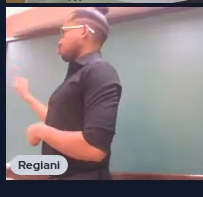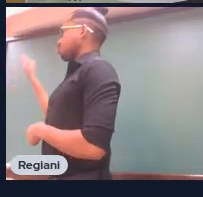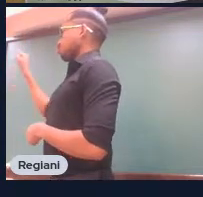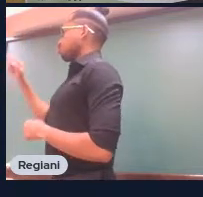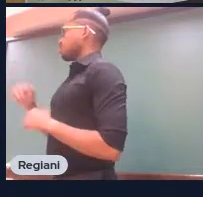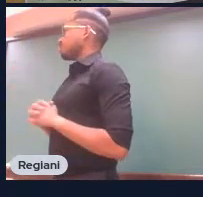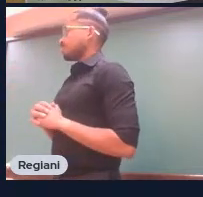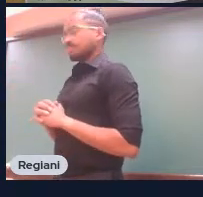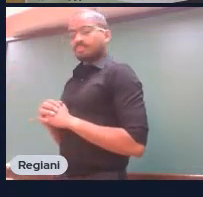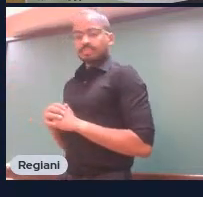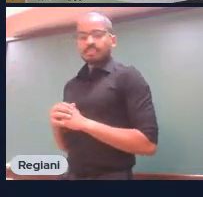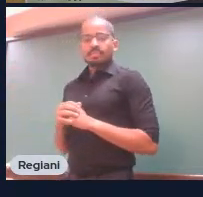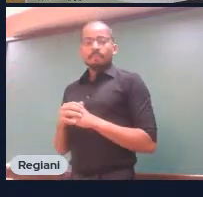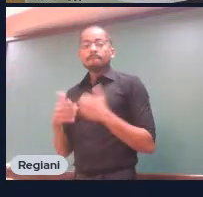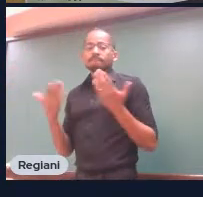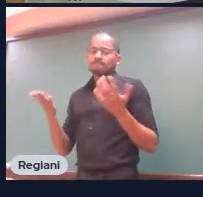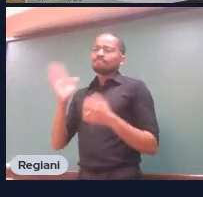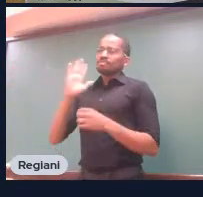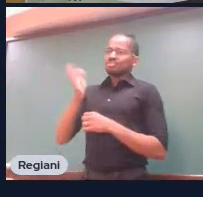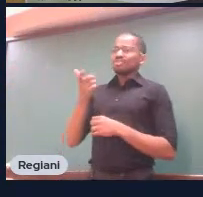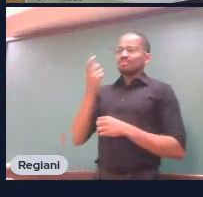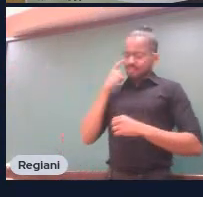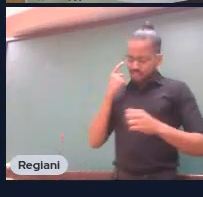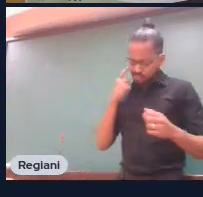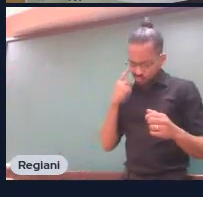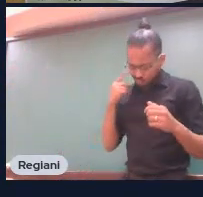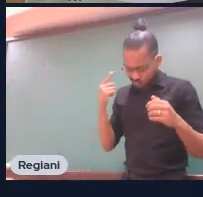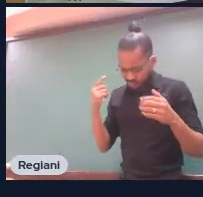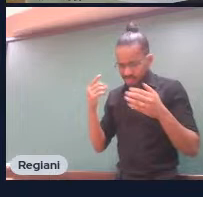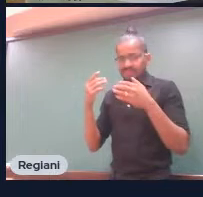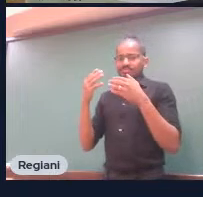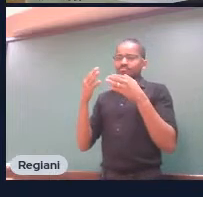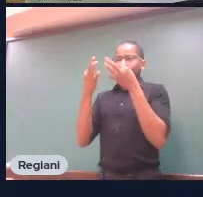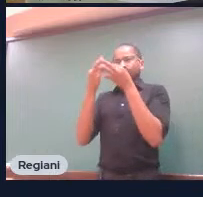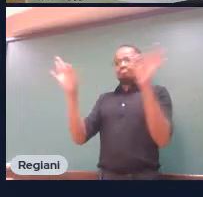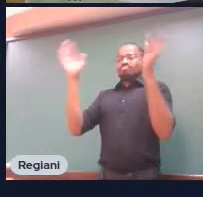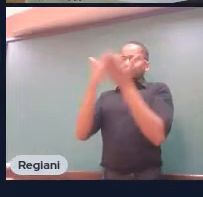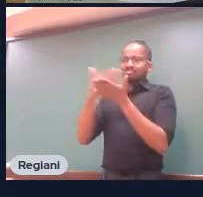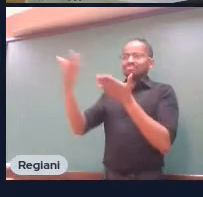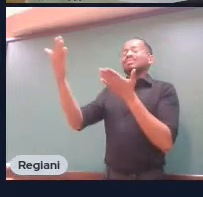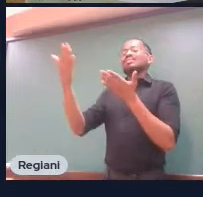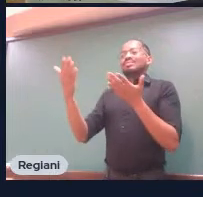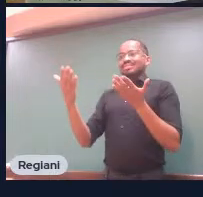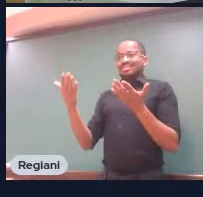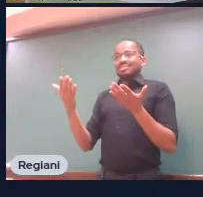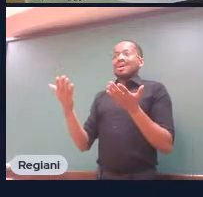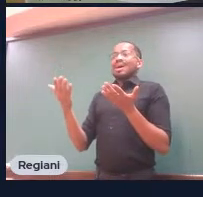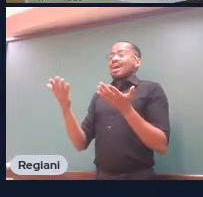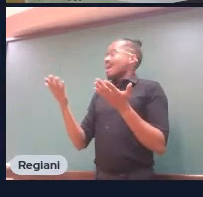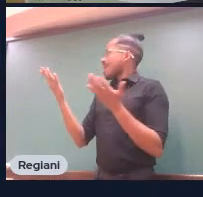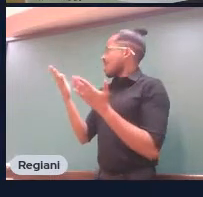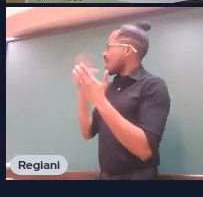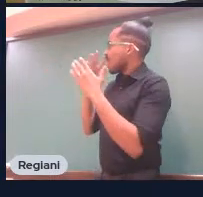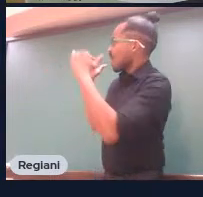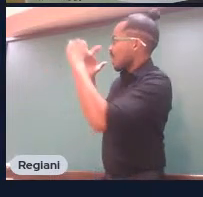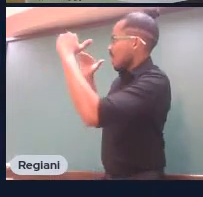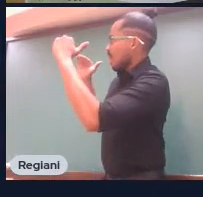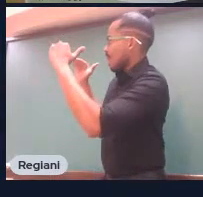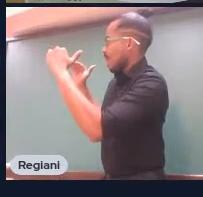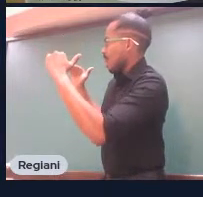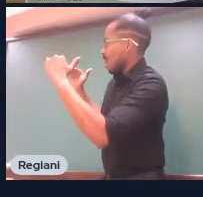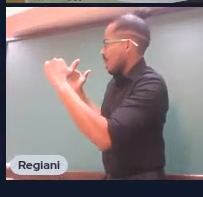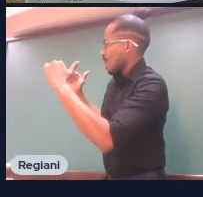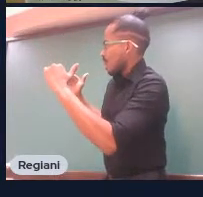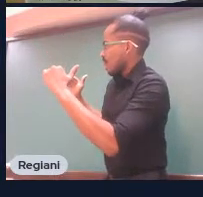the introduction, for a long time there was nothing for Central and South America. At the DSNA in 2019, Ahmed Reggiani and also